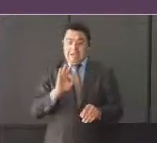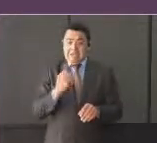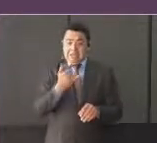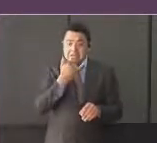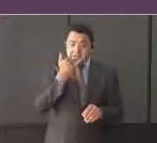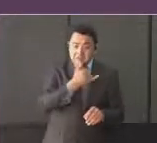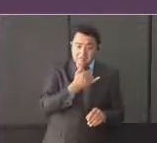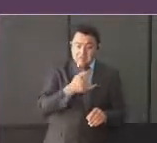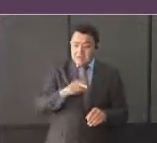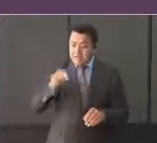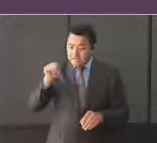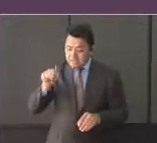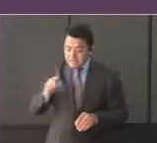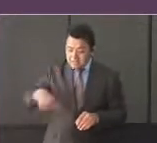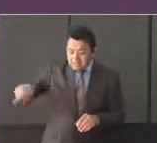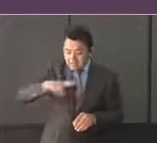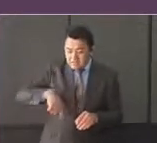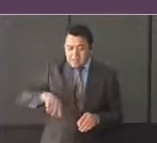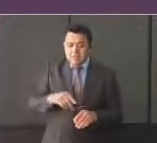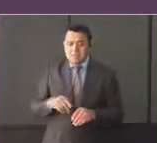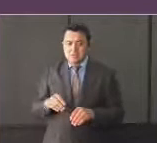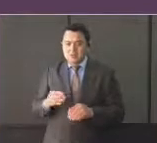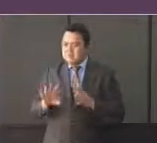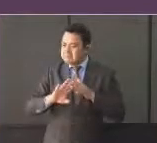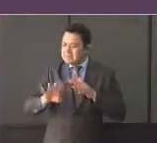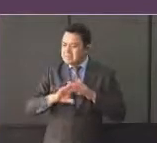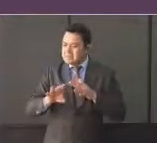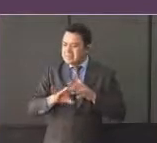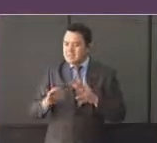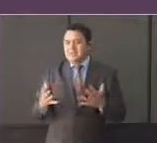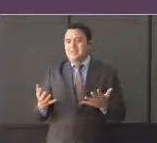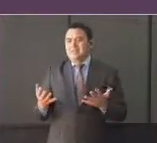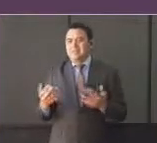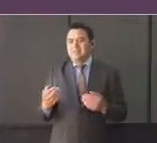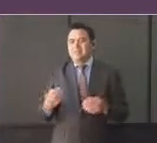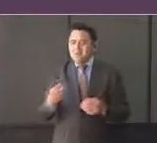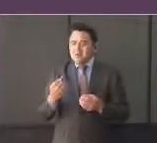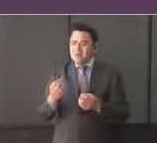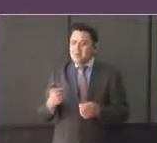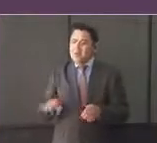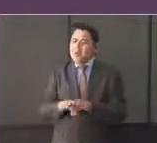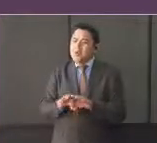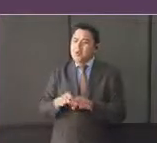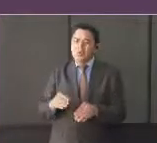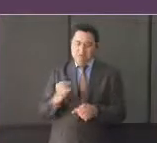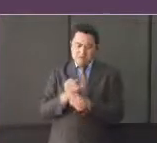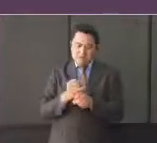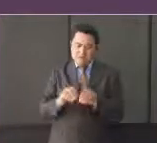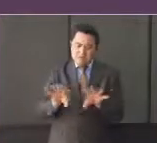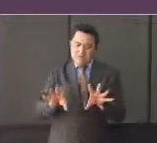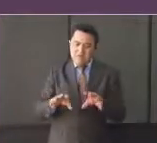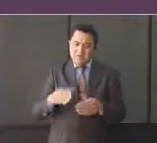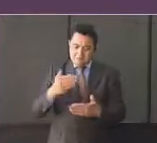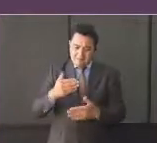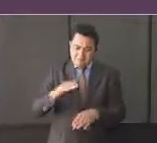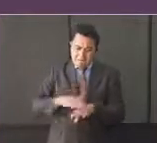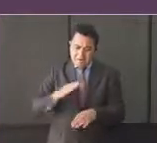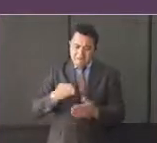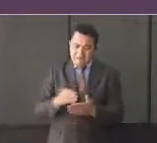wrong ideas derived from the presence of migrants in the cities. Together with